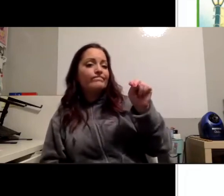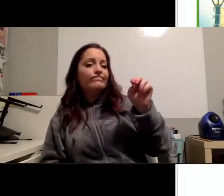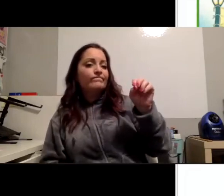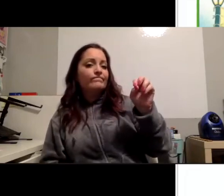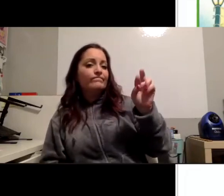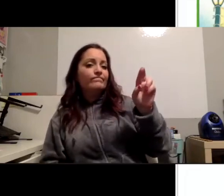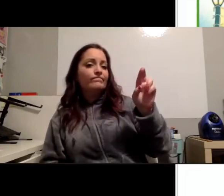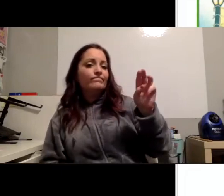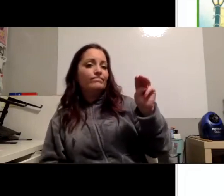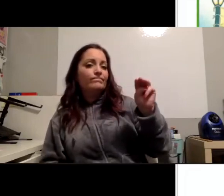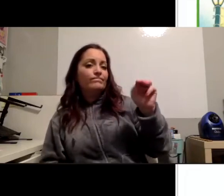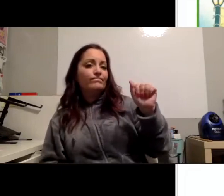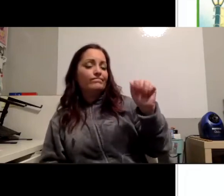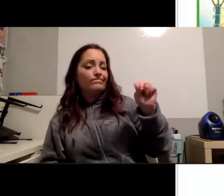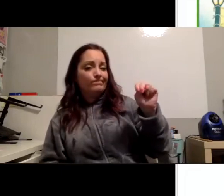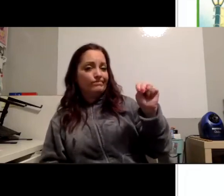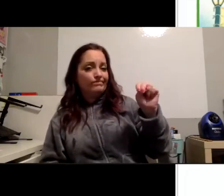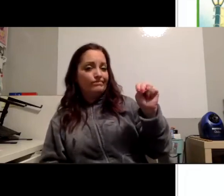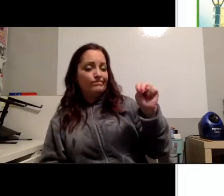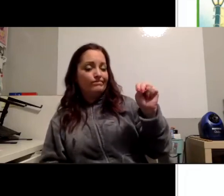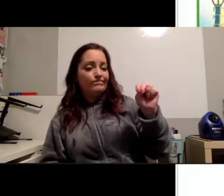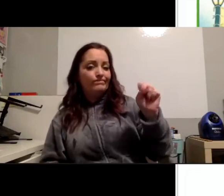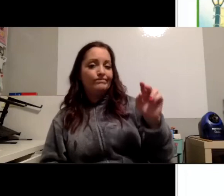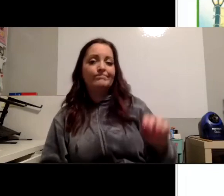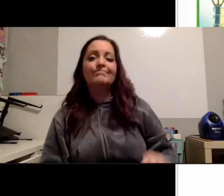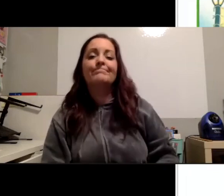Signed, Norman.